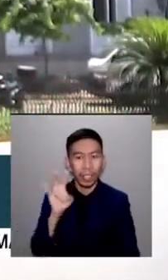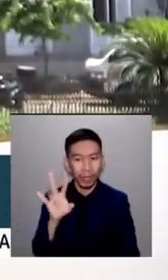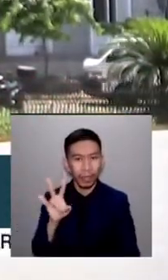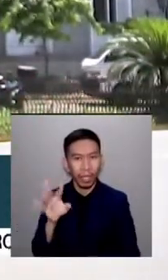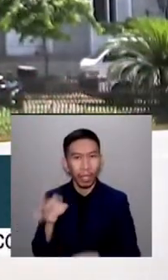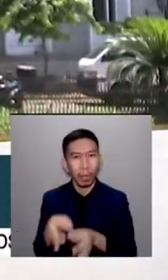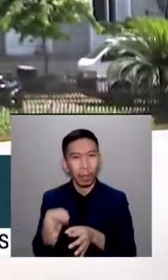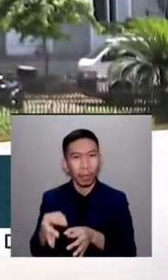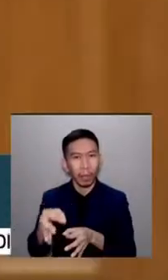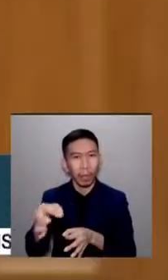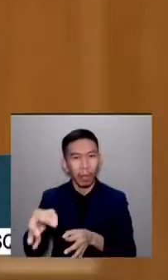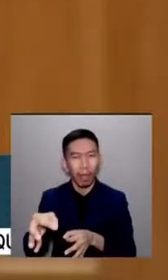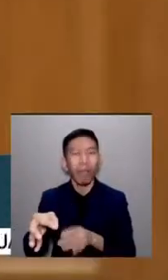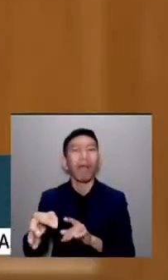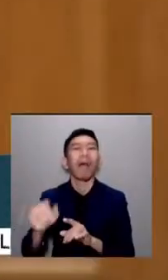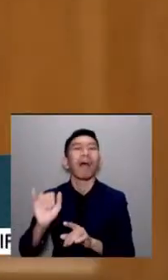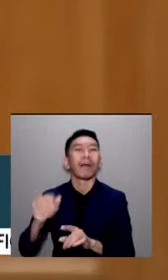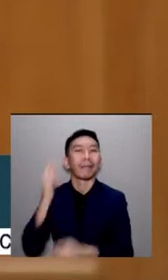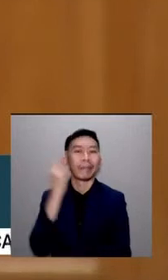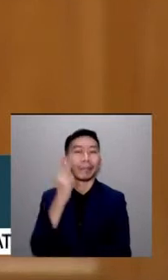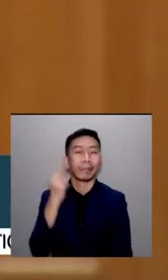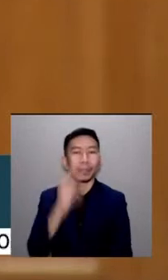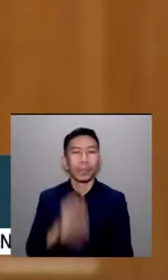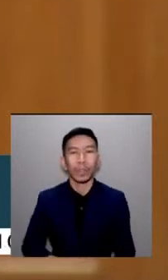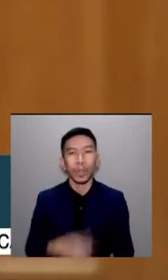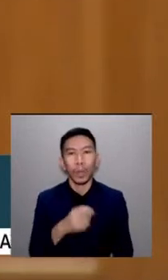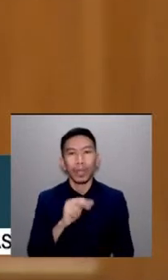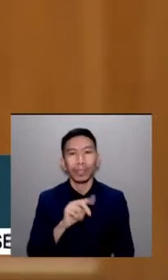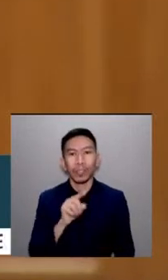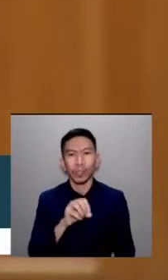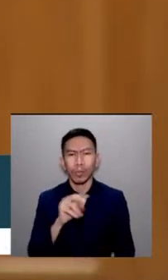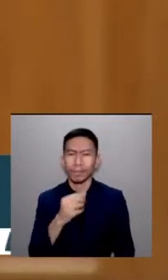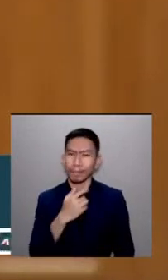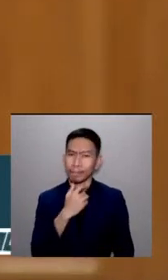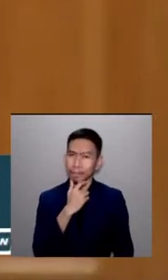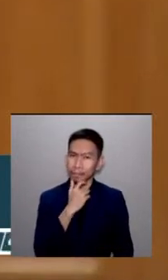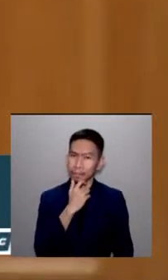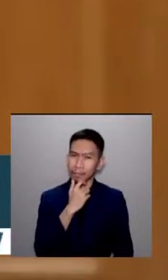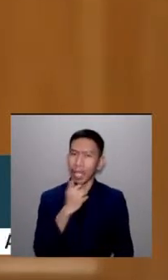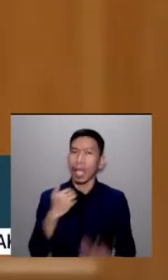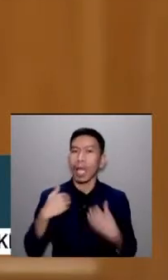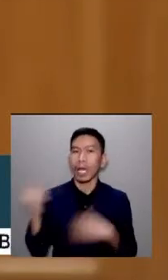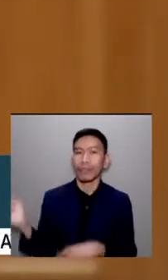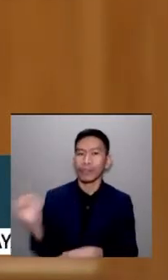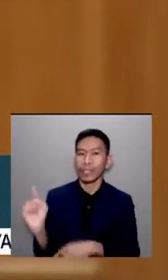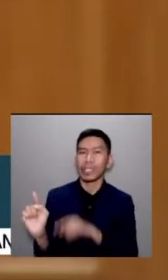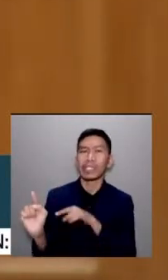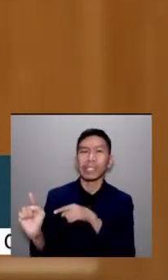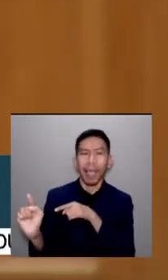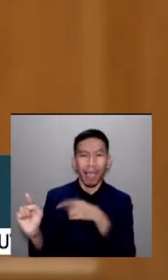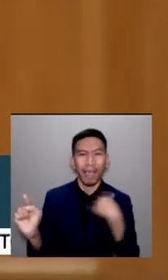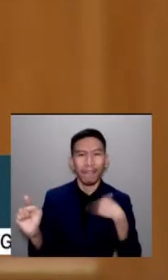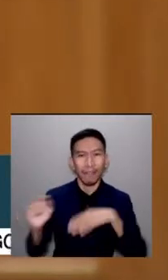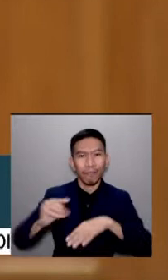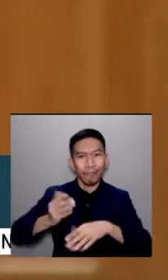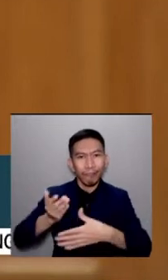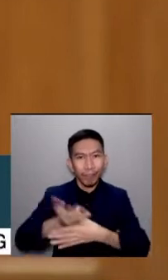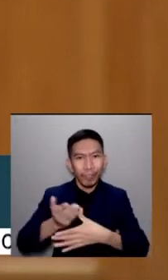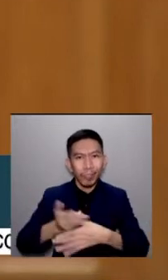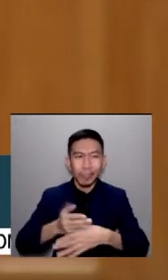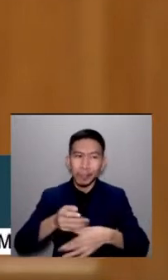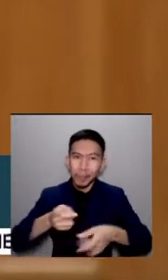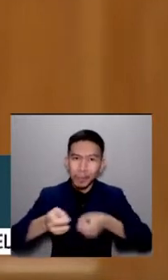resolution was not met. Guanzon suspects an unseen hand interfering in the case. The commissioner says she